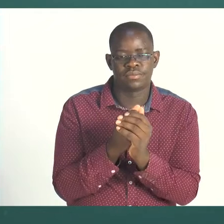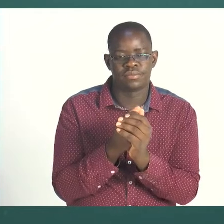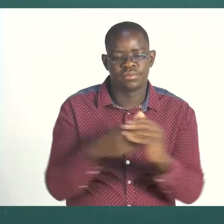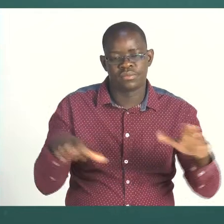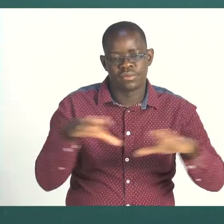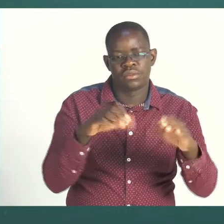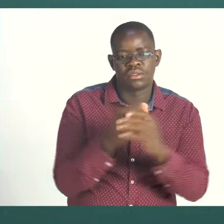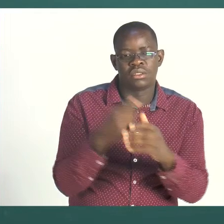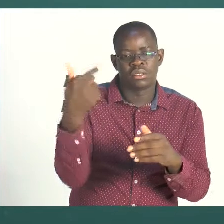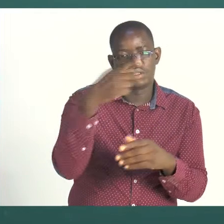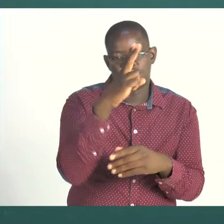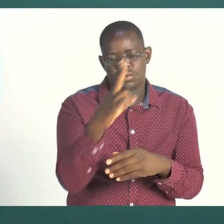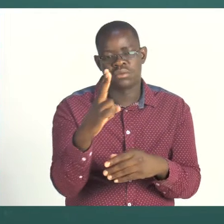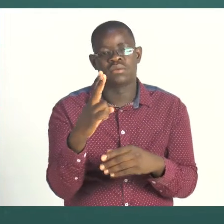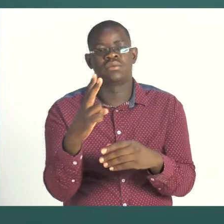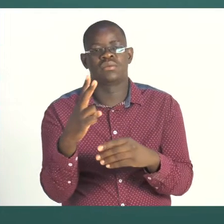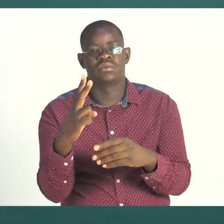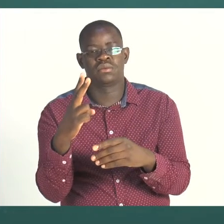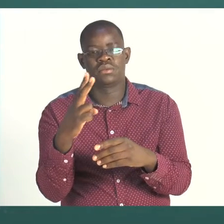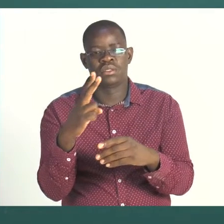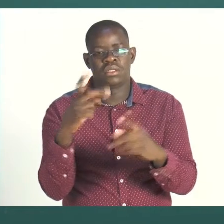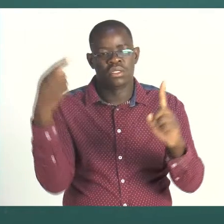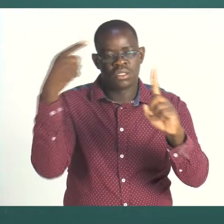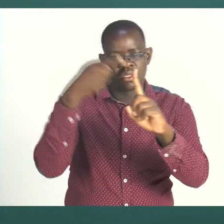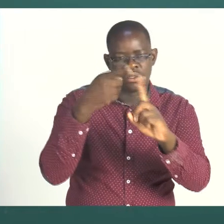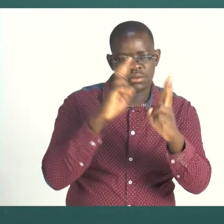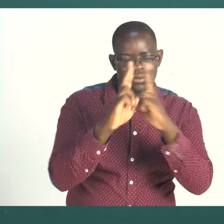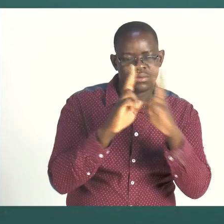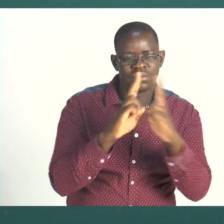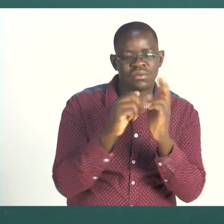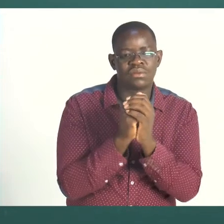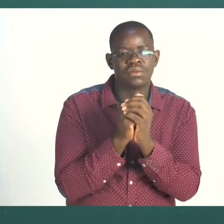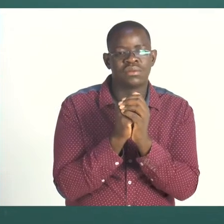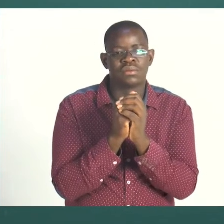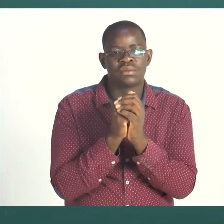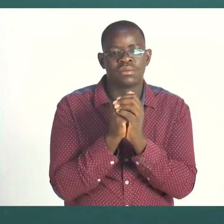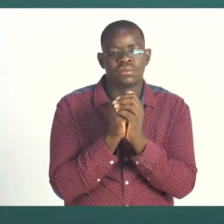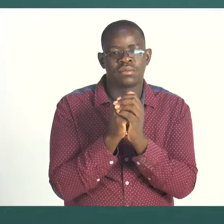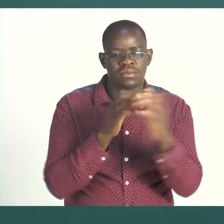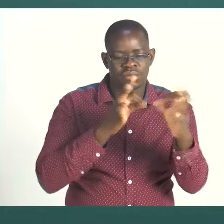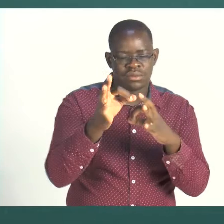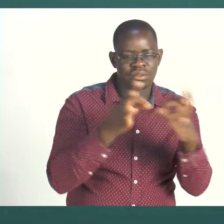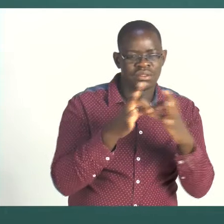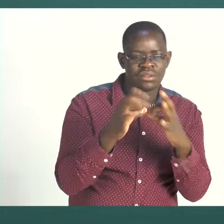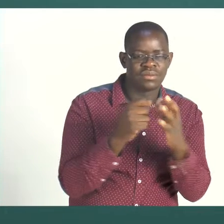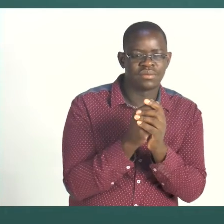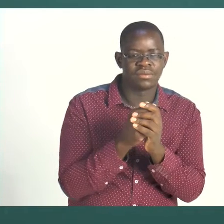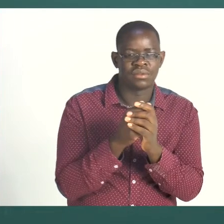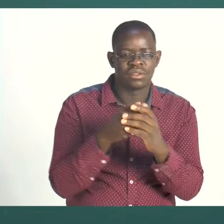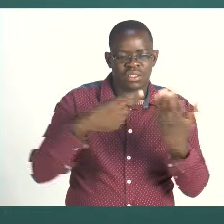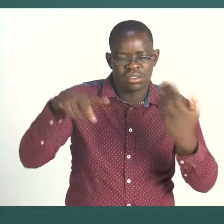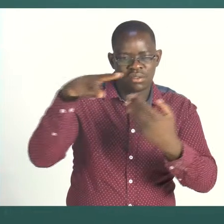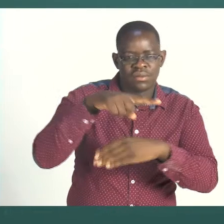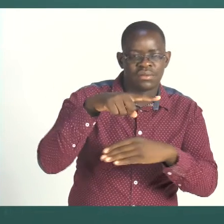For our grade 12 learners, the learning objectives are to enable you to explain what is meant by